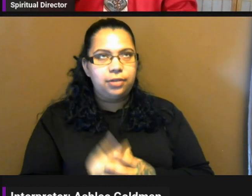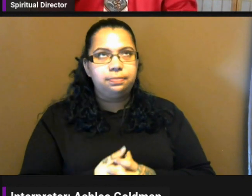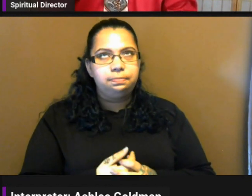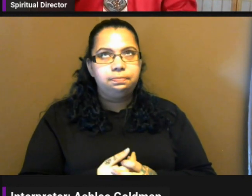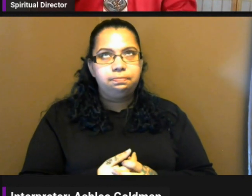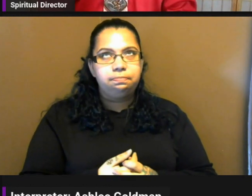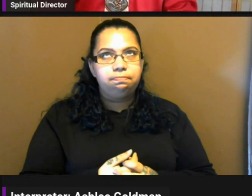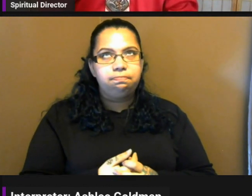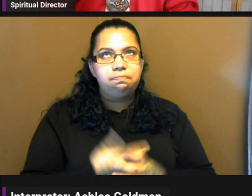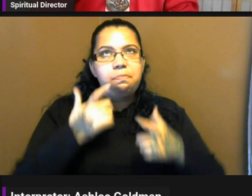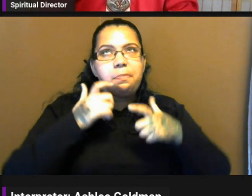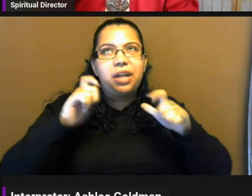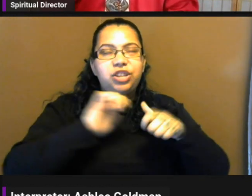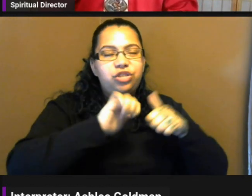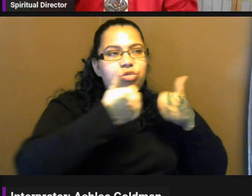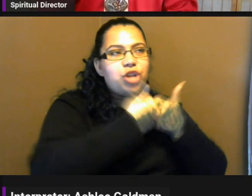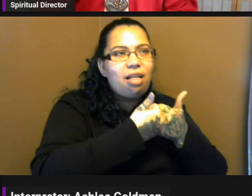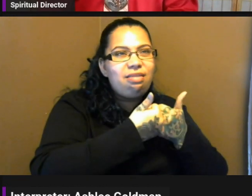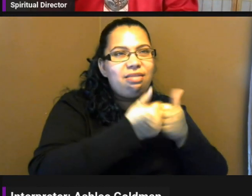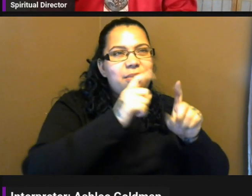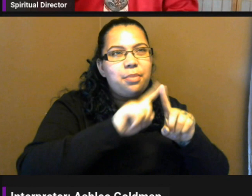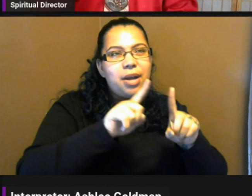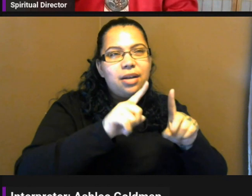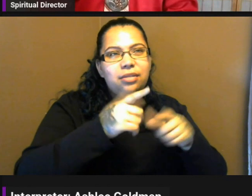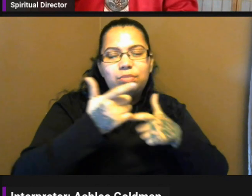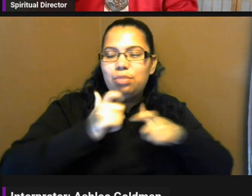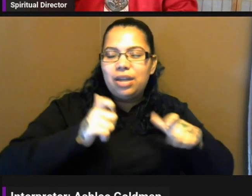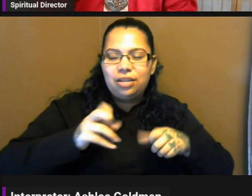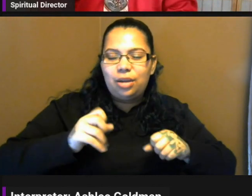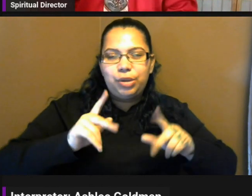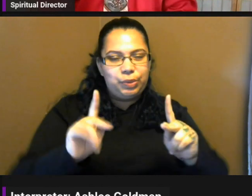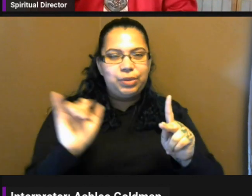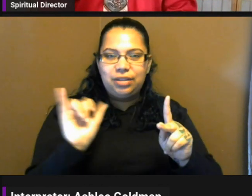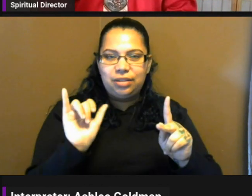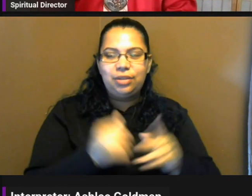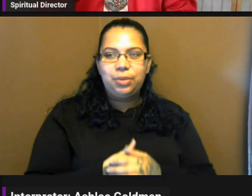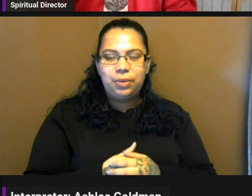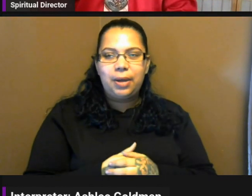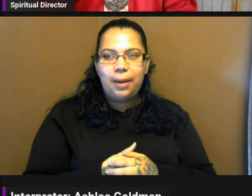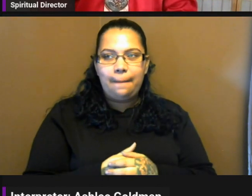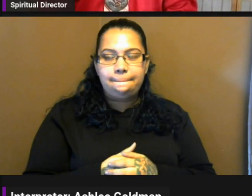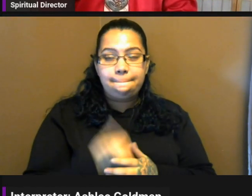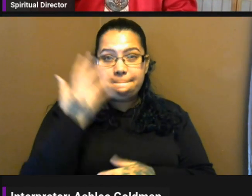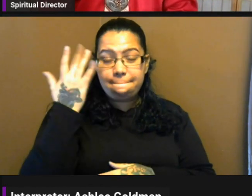challenges and opportunities, because what we are inviting is